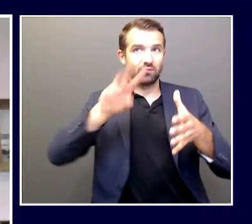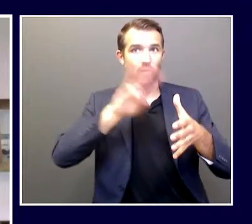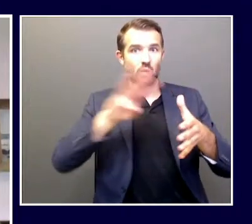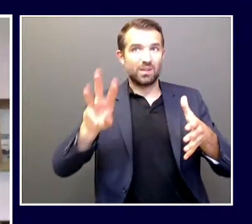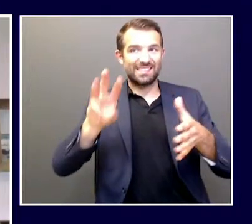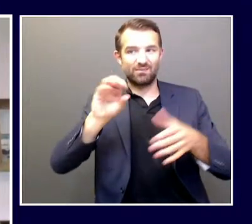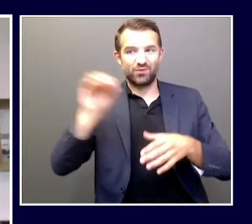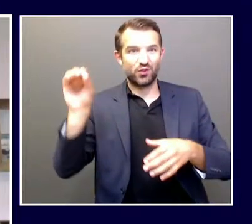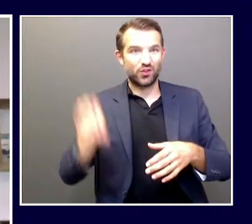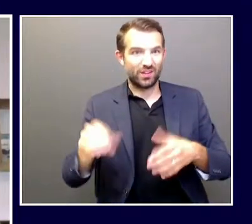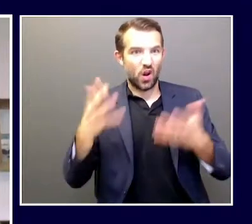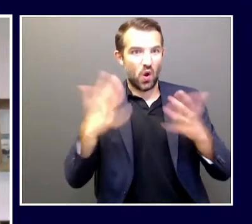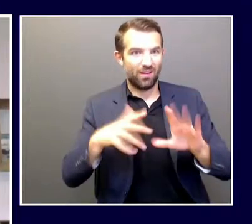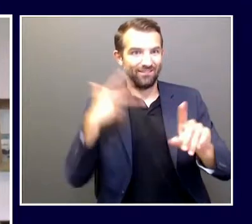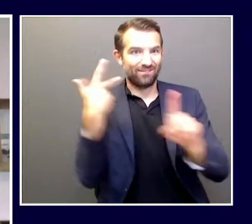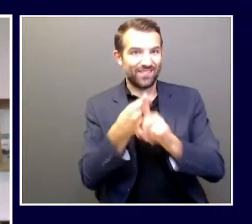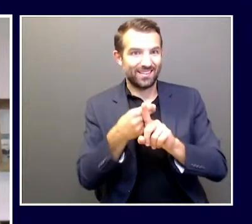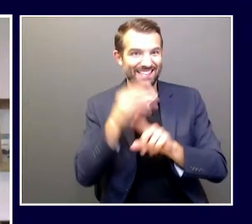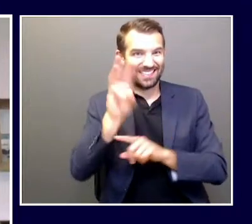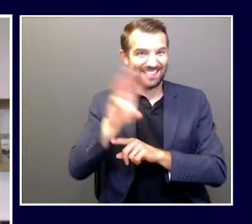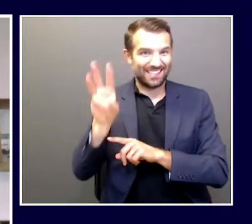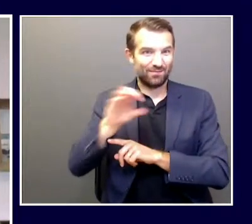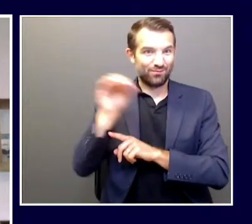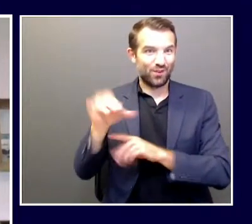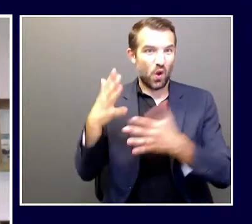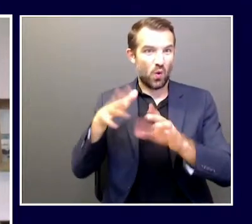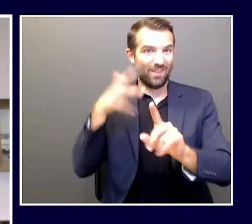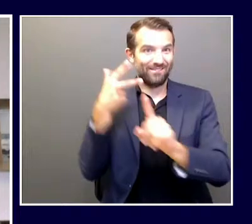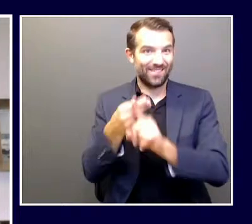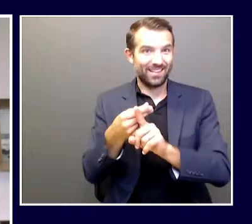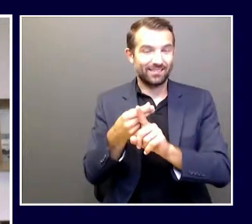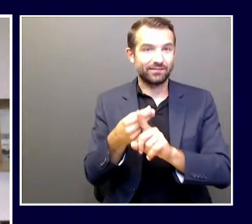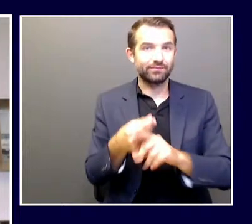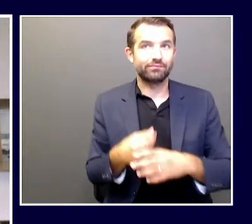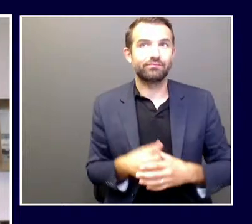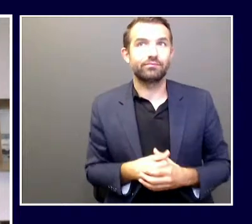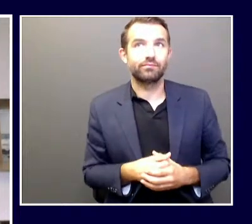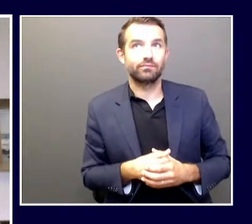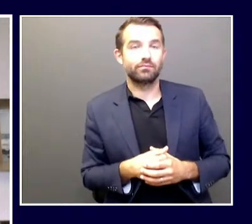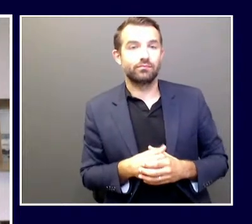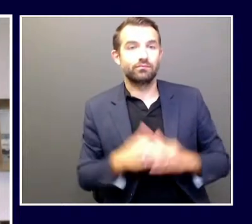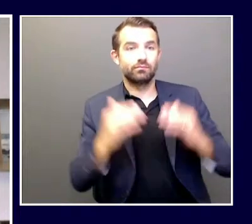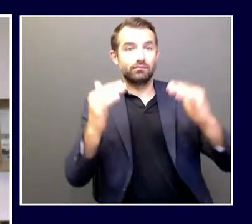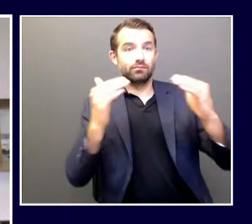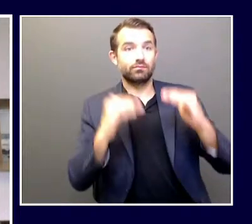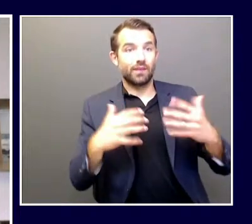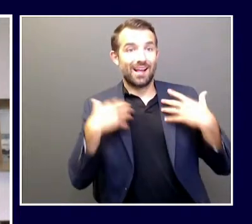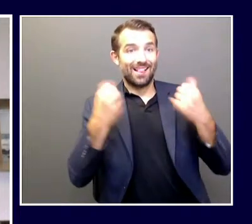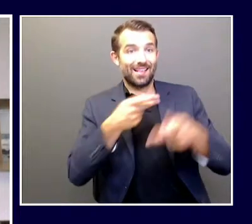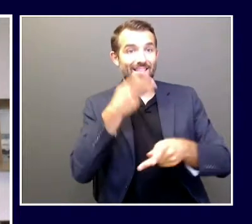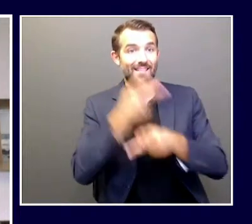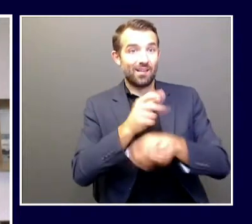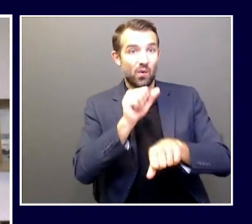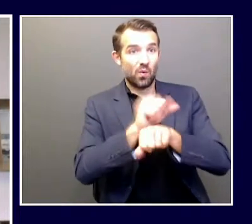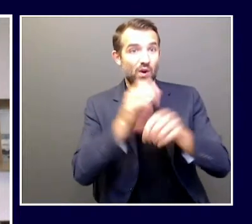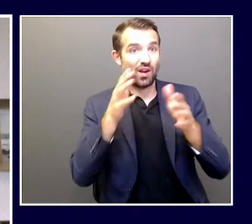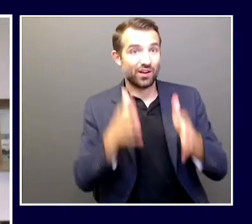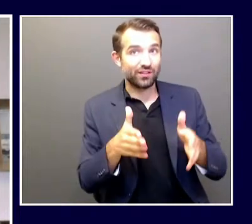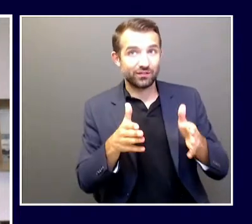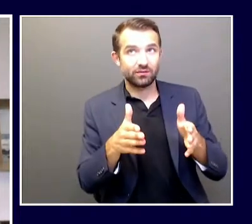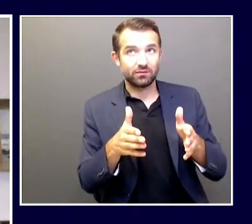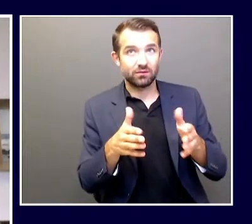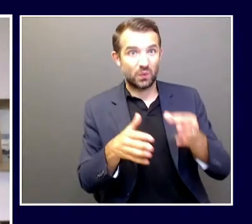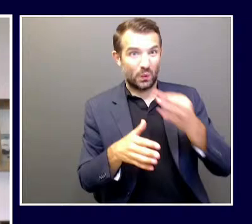are closing the gaps after the requirement was announced. And I'm just wondering